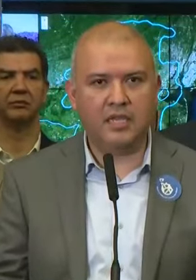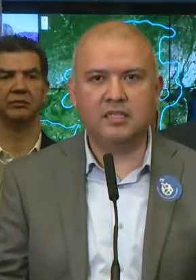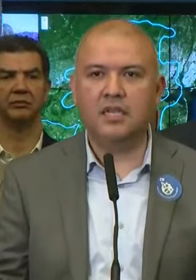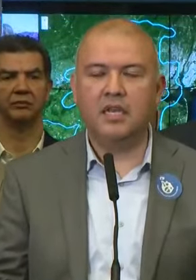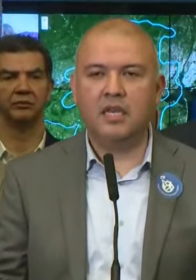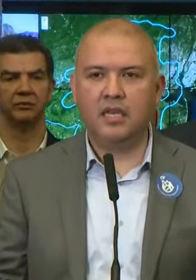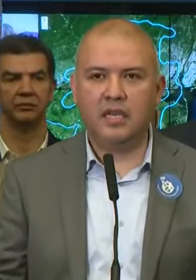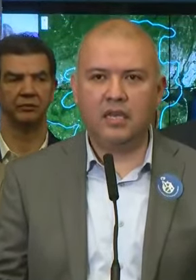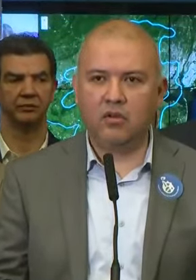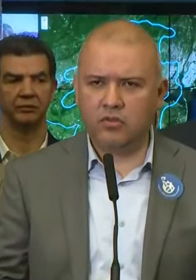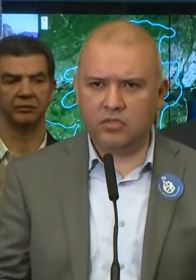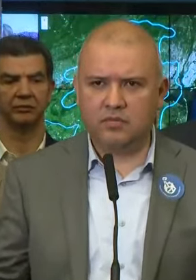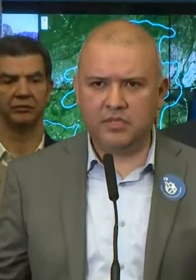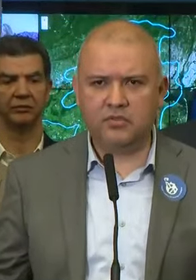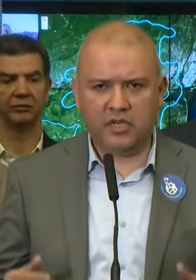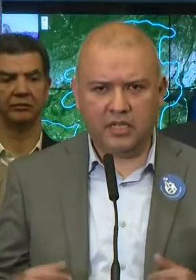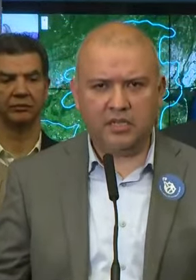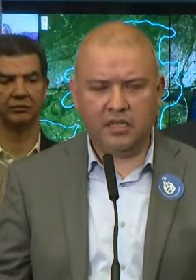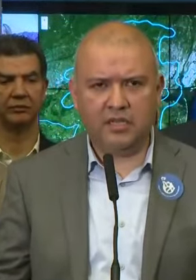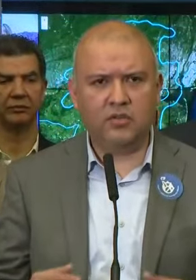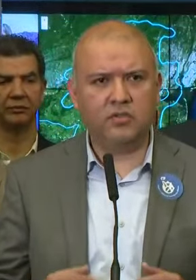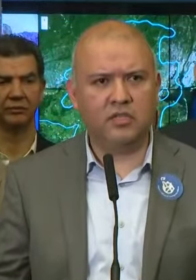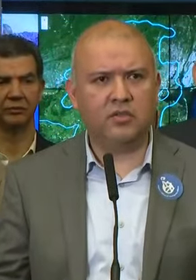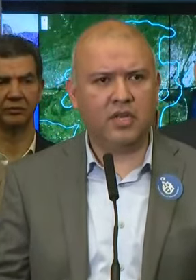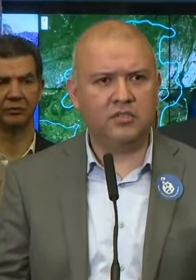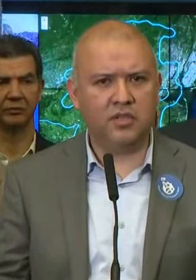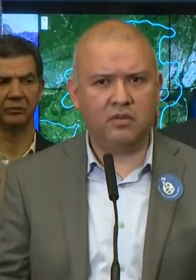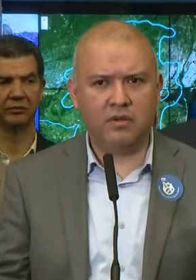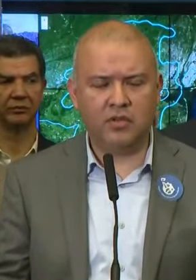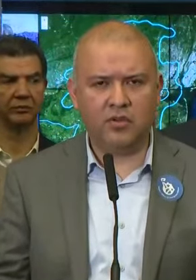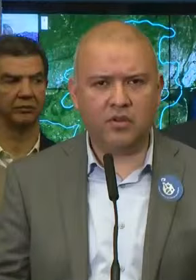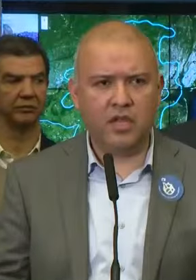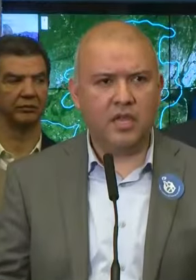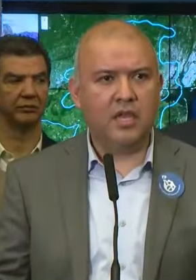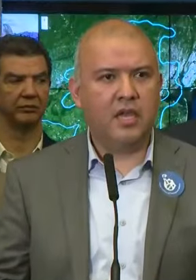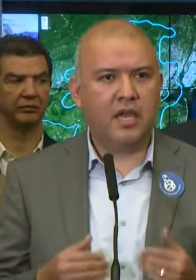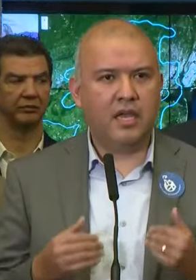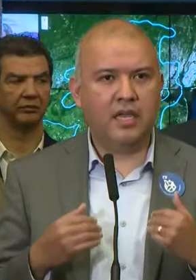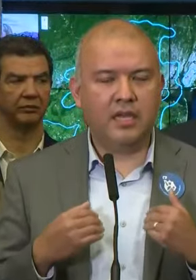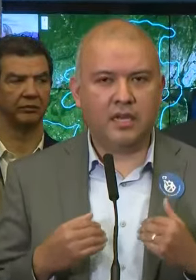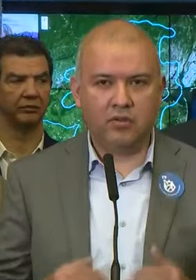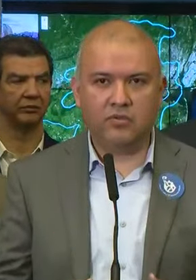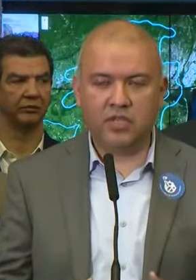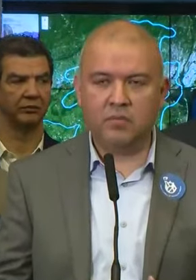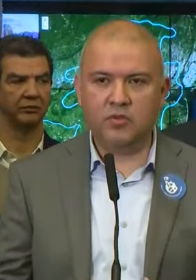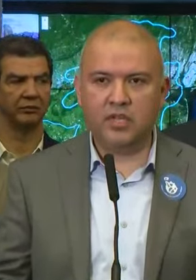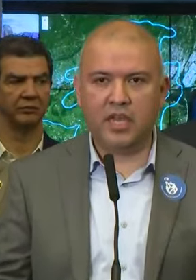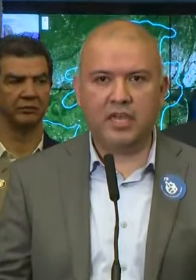escuelas y otros servicios críticos dentro de la Ciudad de Nueva York.